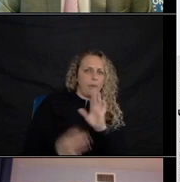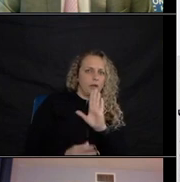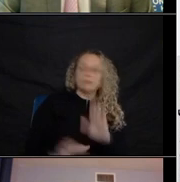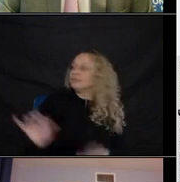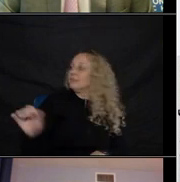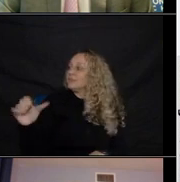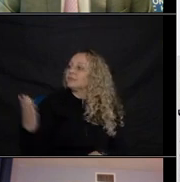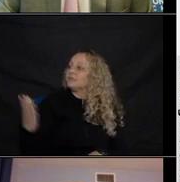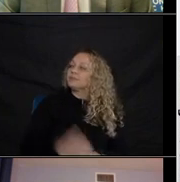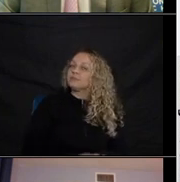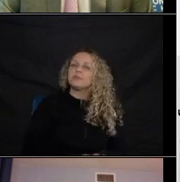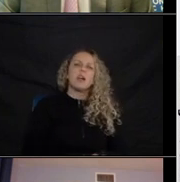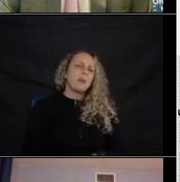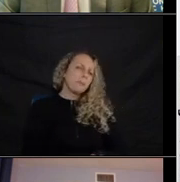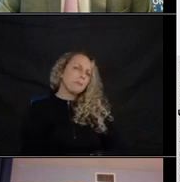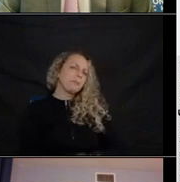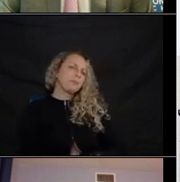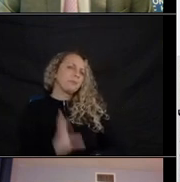Yes.